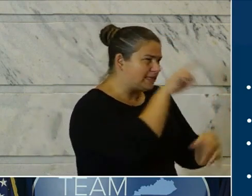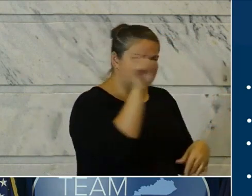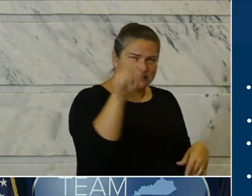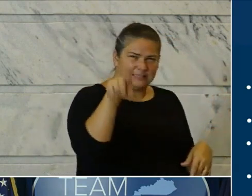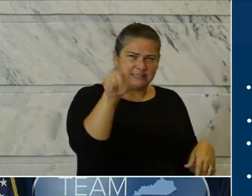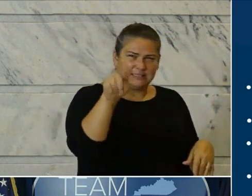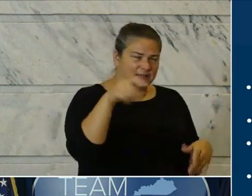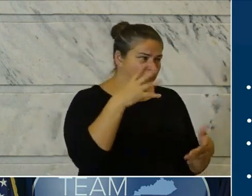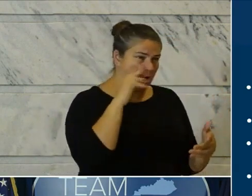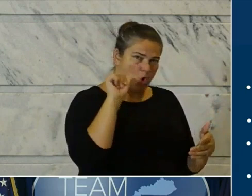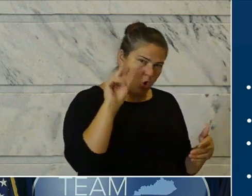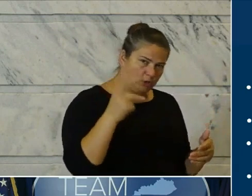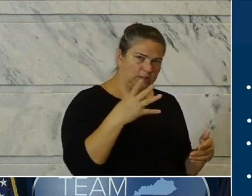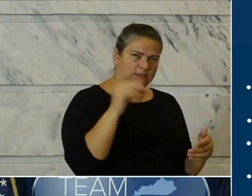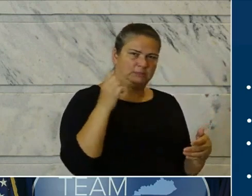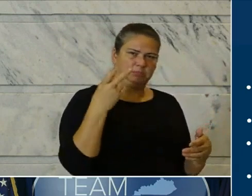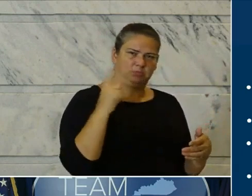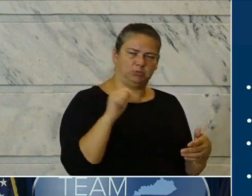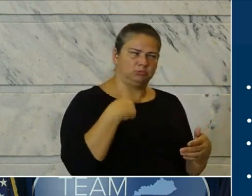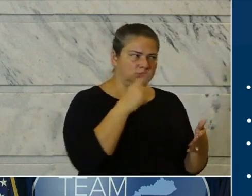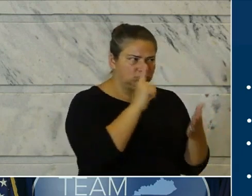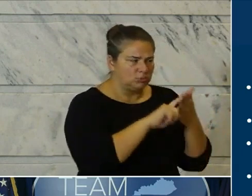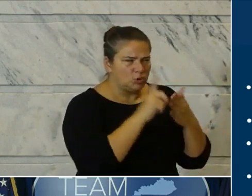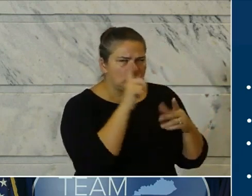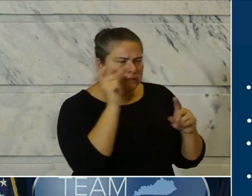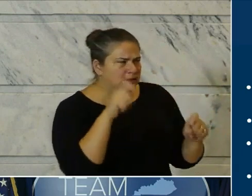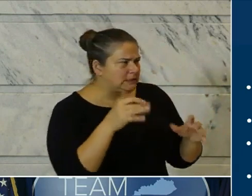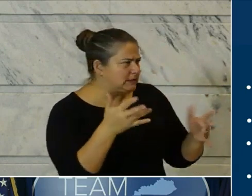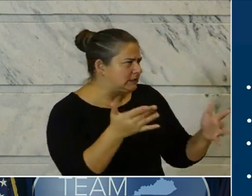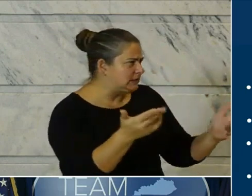for August and September. That is over